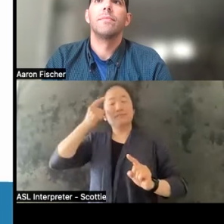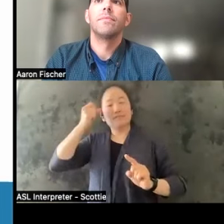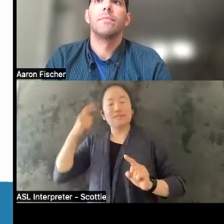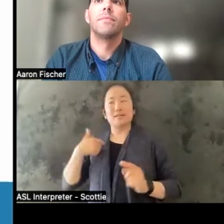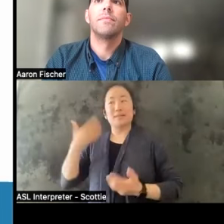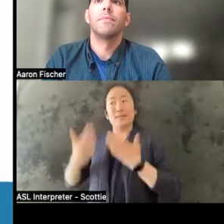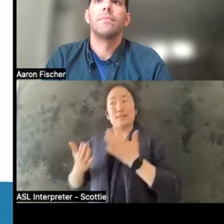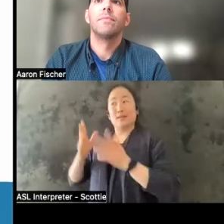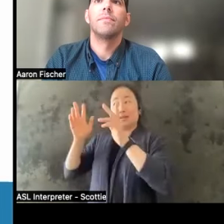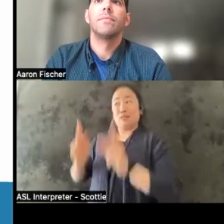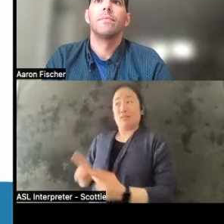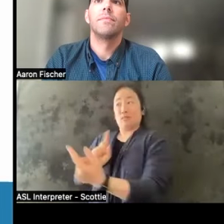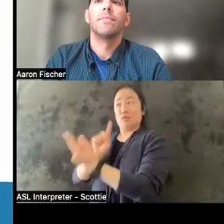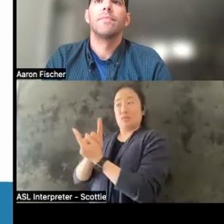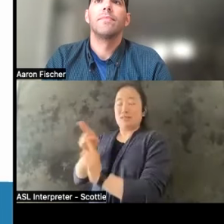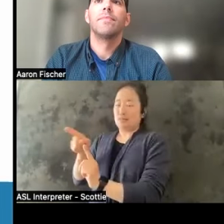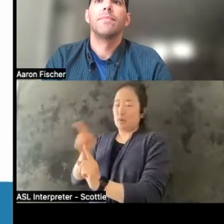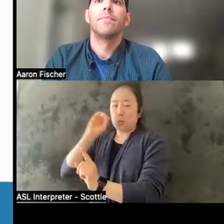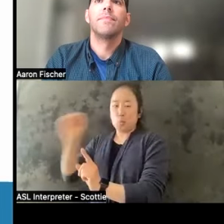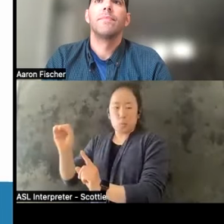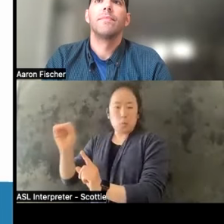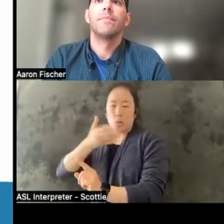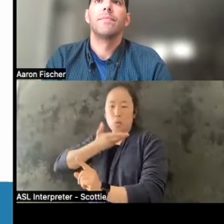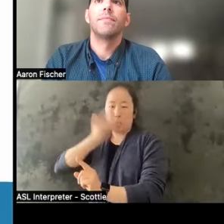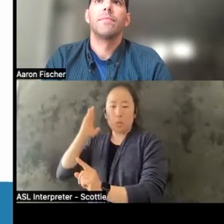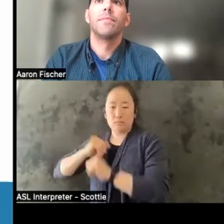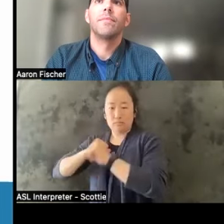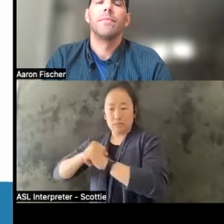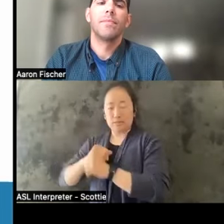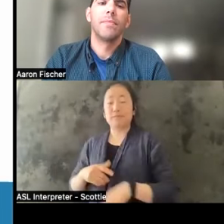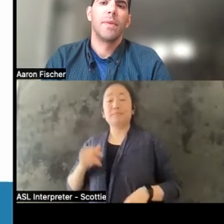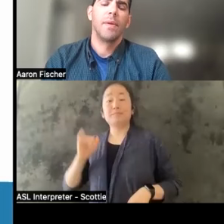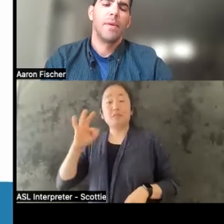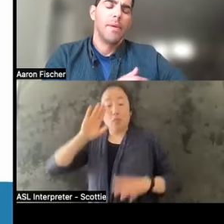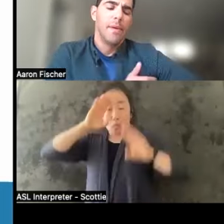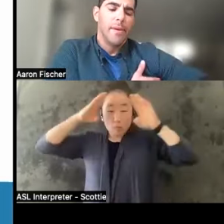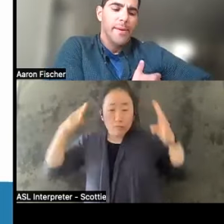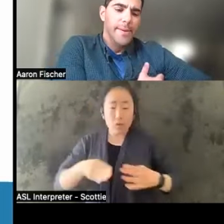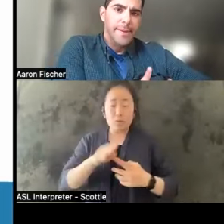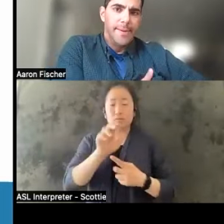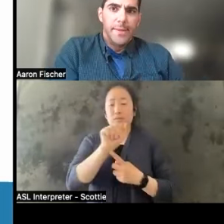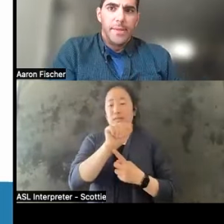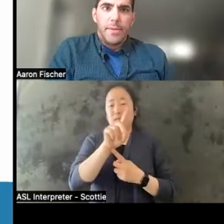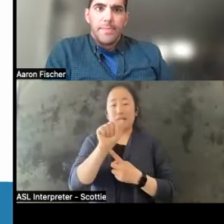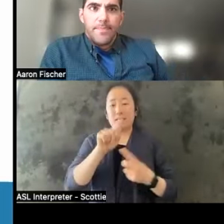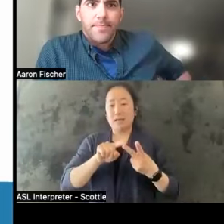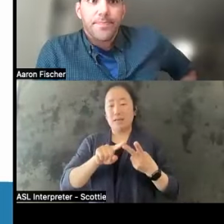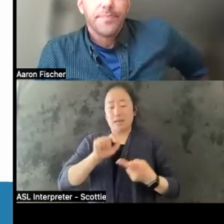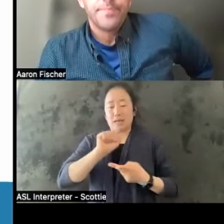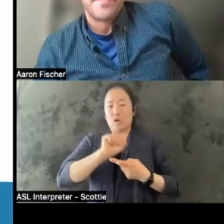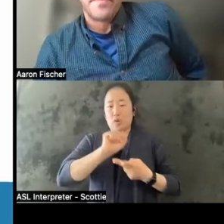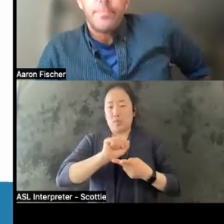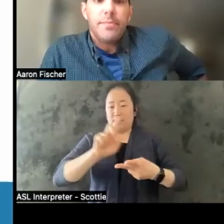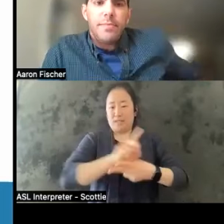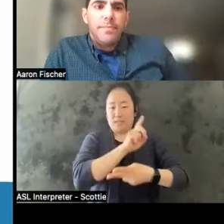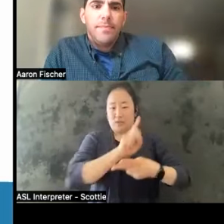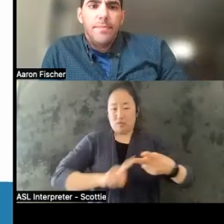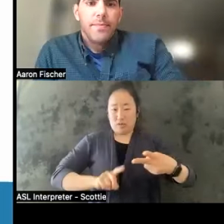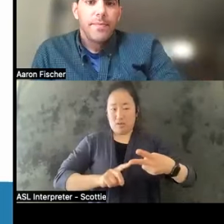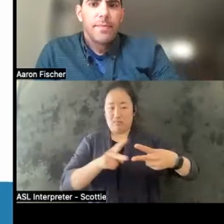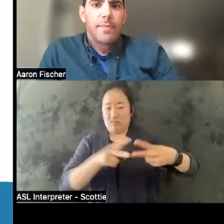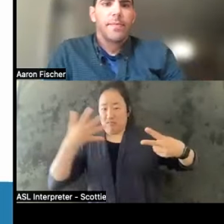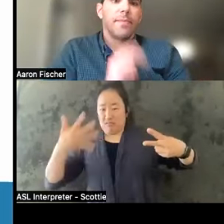So for example, if we were just looking at the ADA and just looking at employment discrimination, if the individual worked for